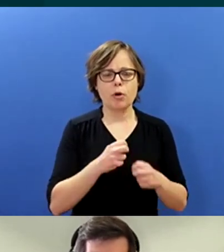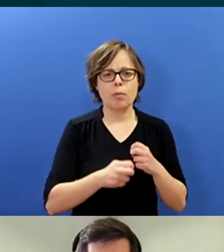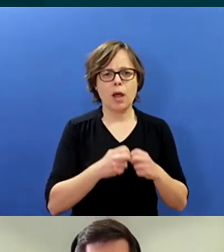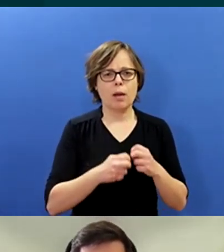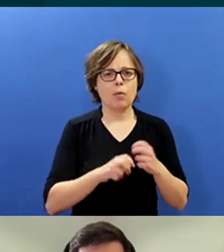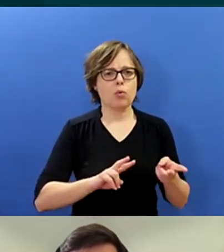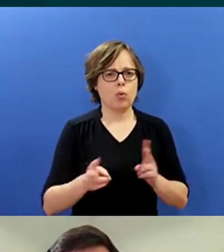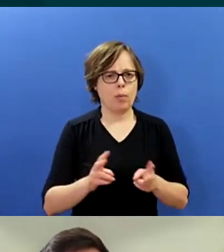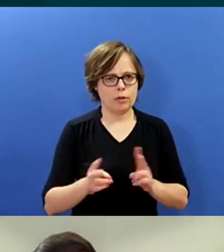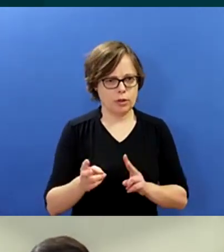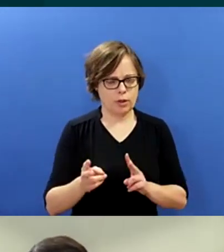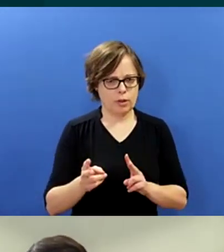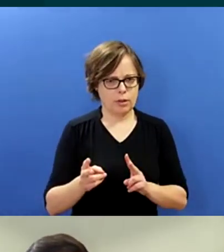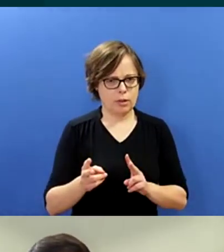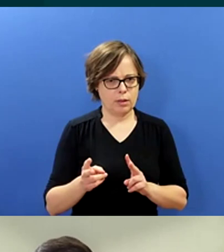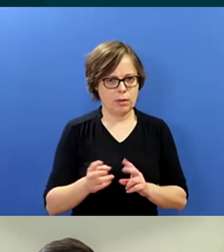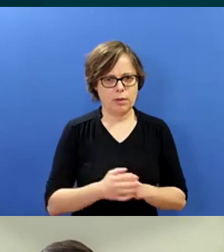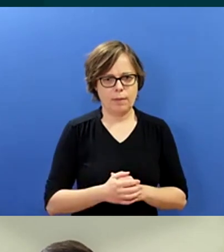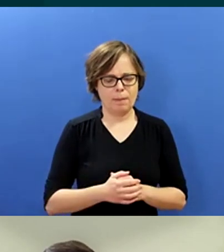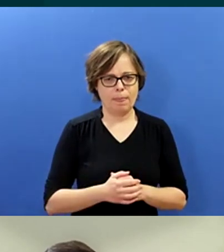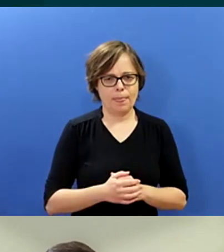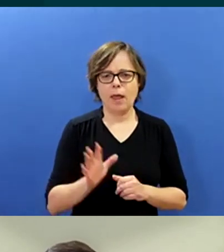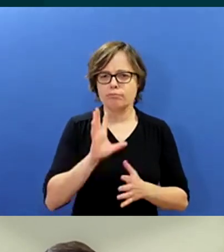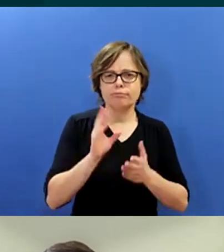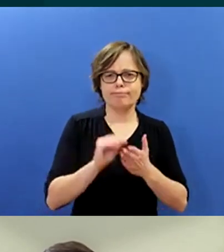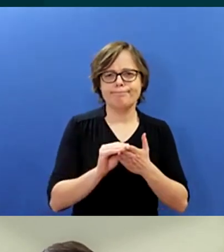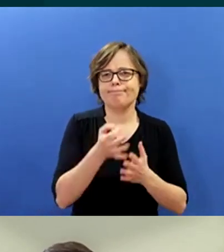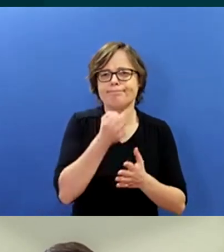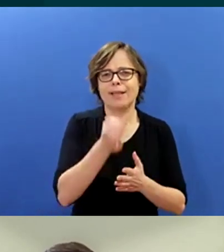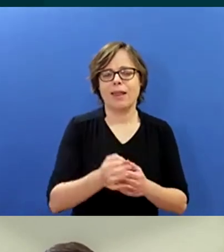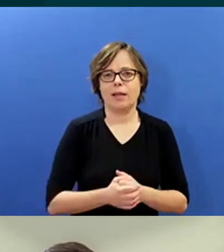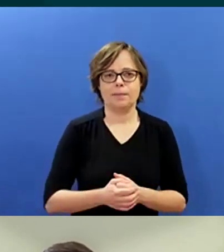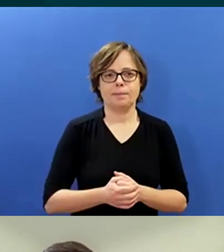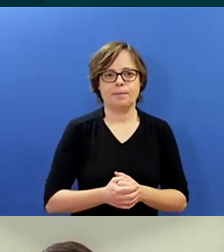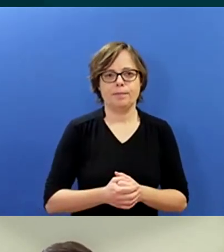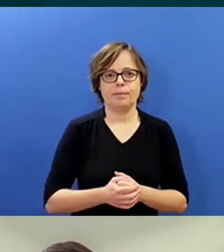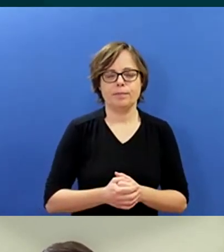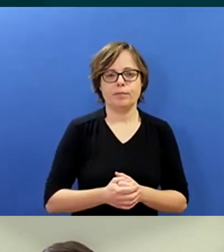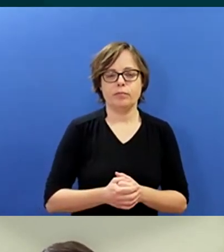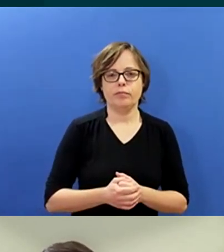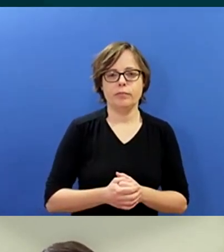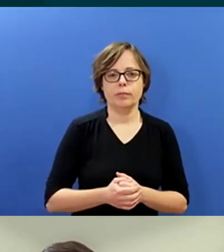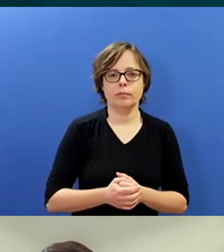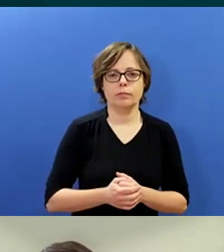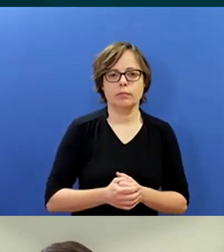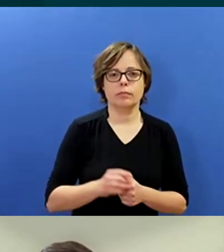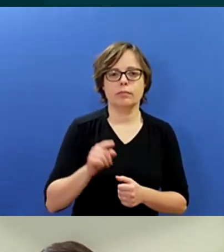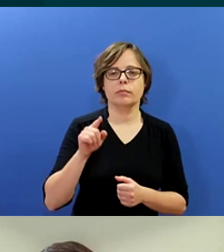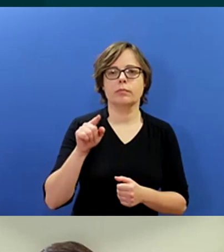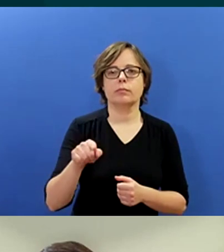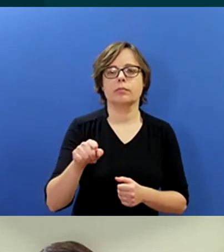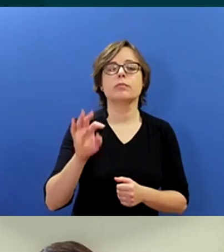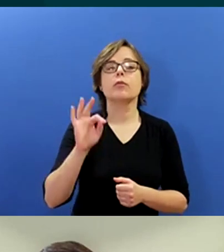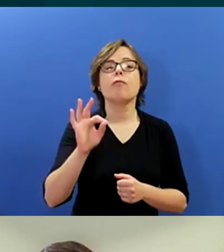don't understand Polish. So what's the question? Jak wygląda u was? So once again for you, what is the scale